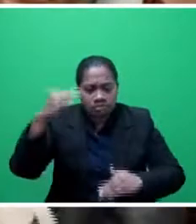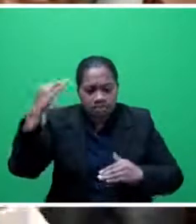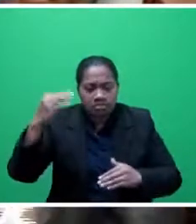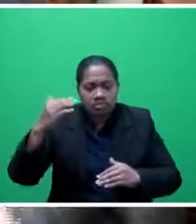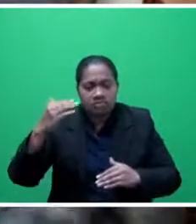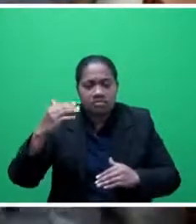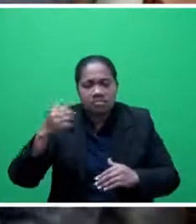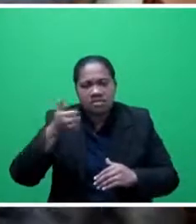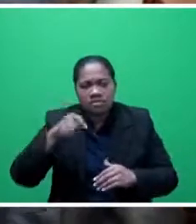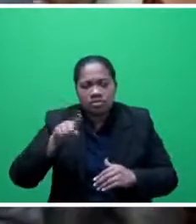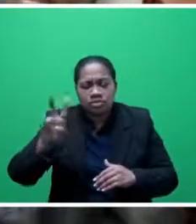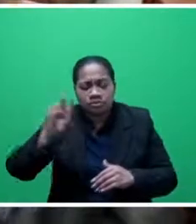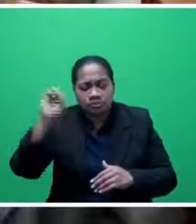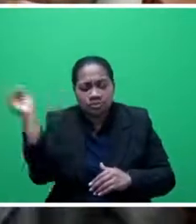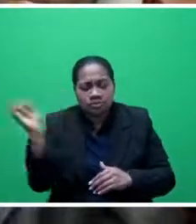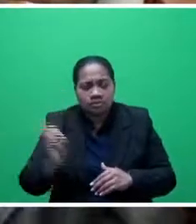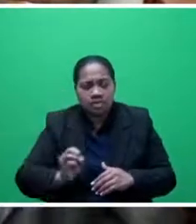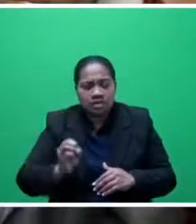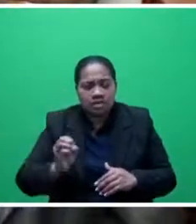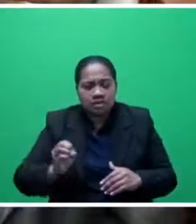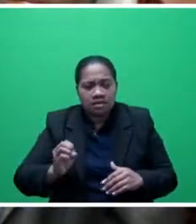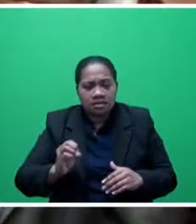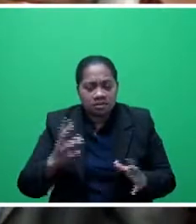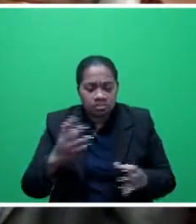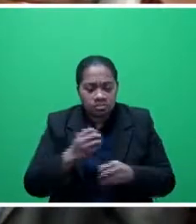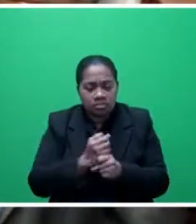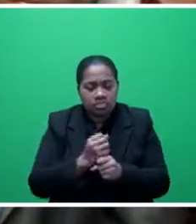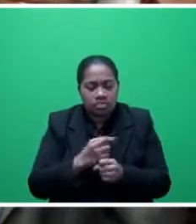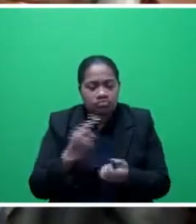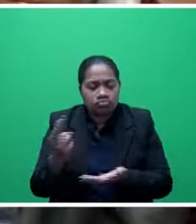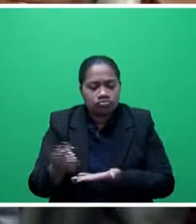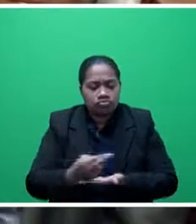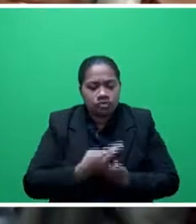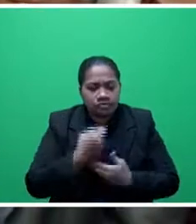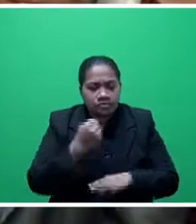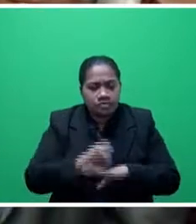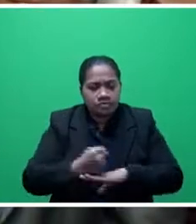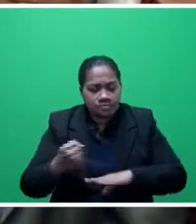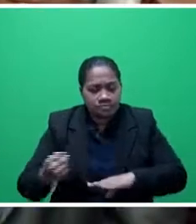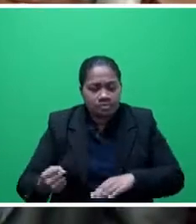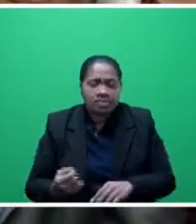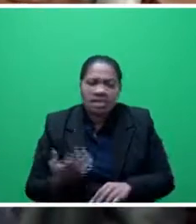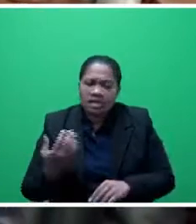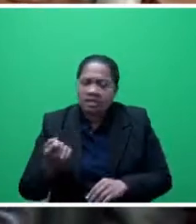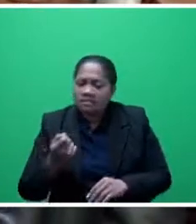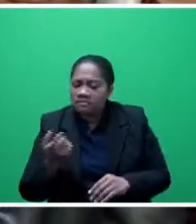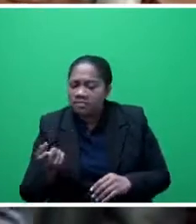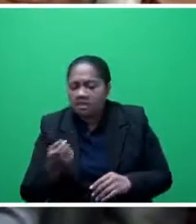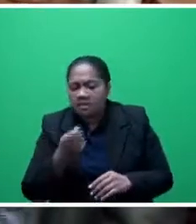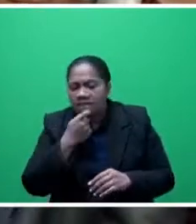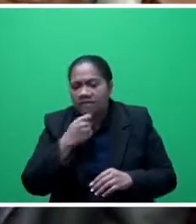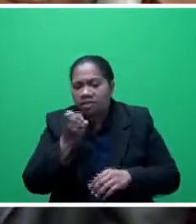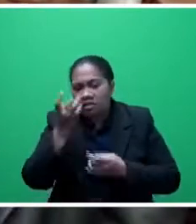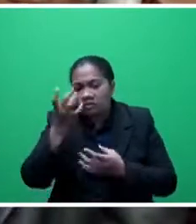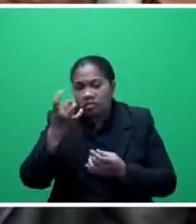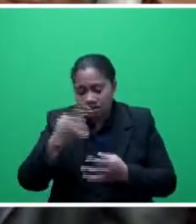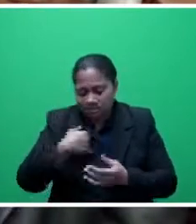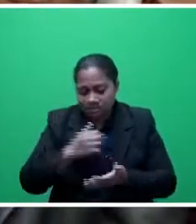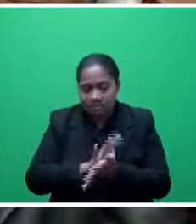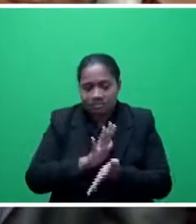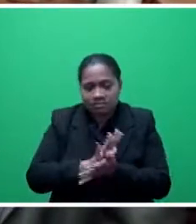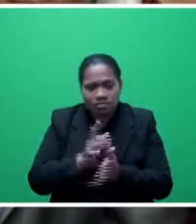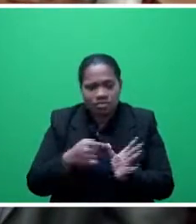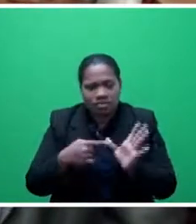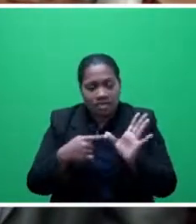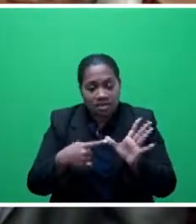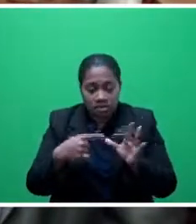government. And Mr. Speaker, sir, there's quite a few bit of information. Quite happy to answer those questions,